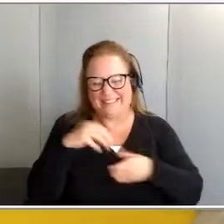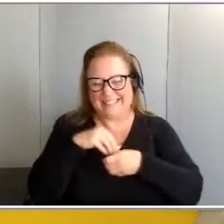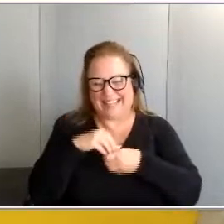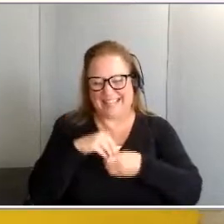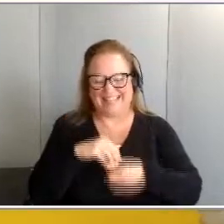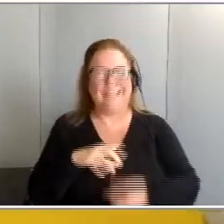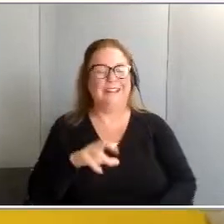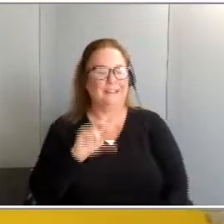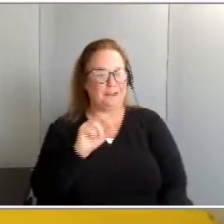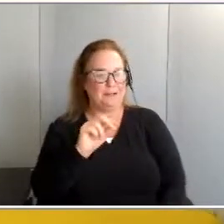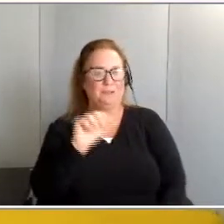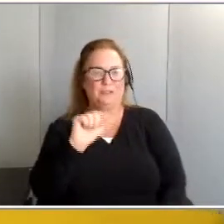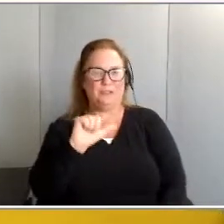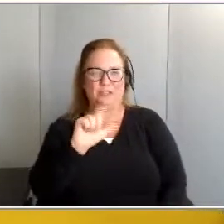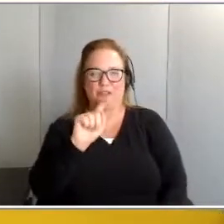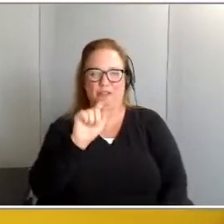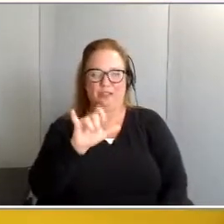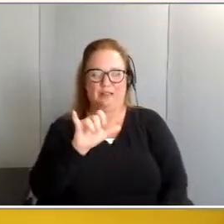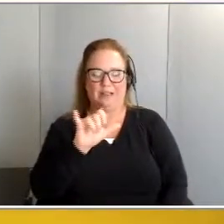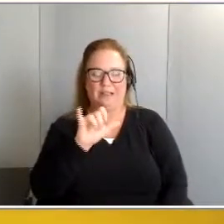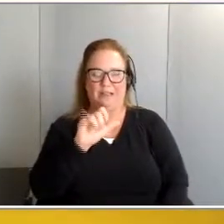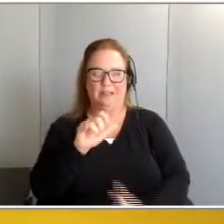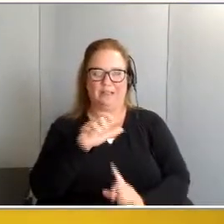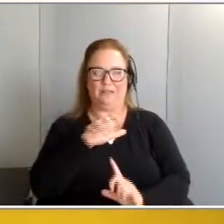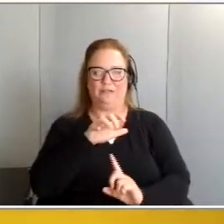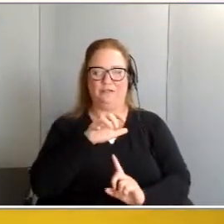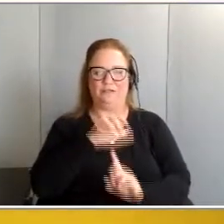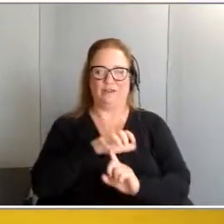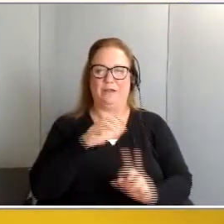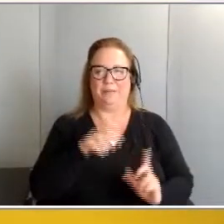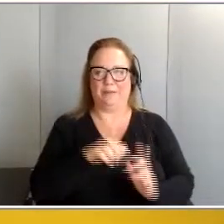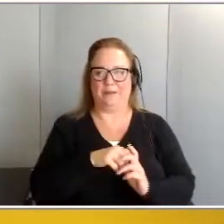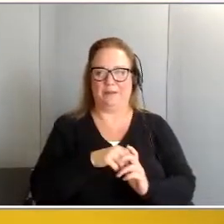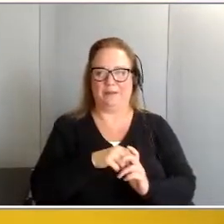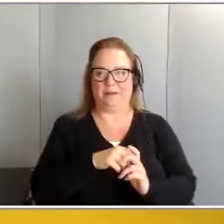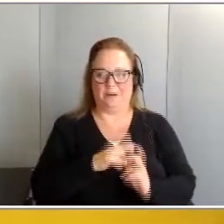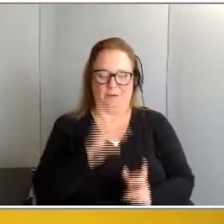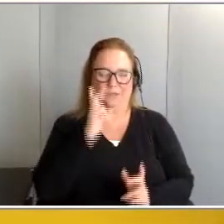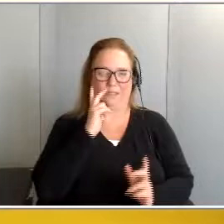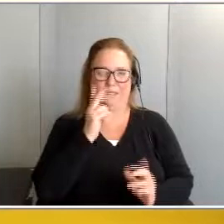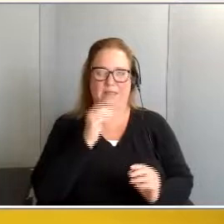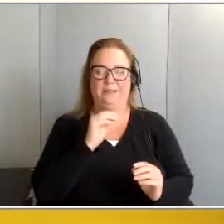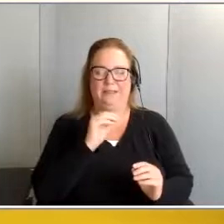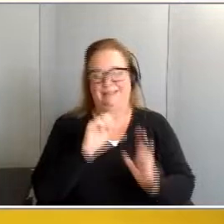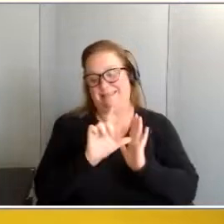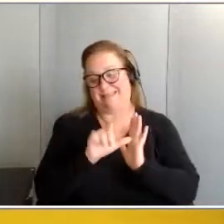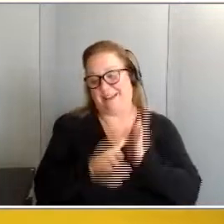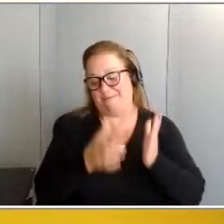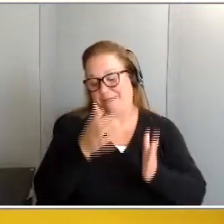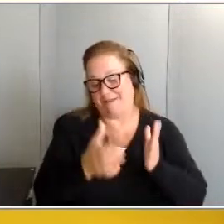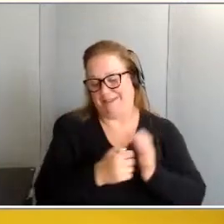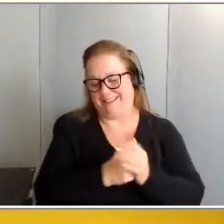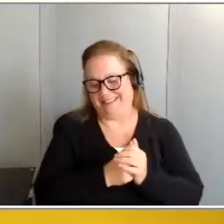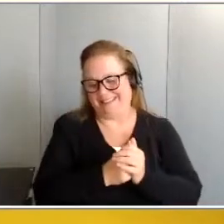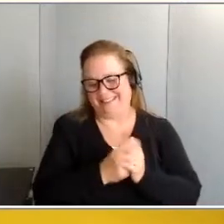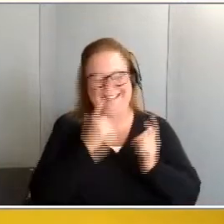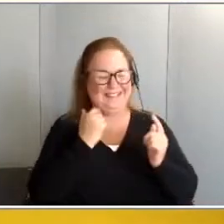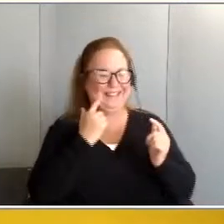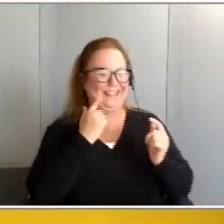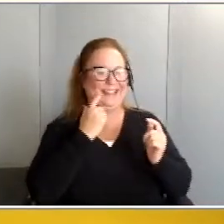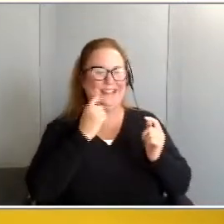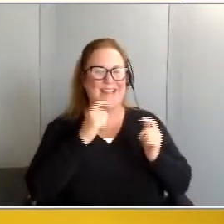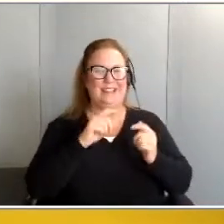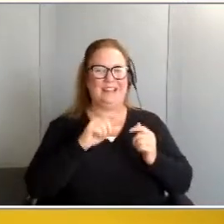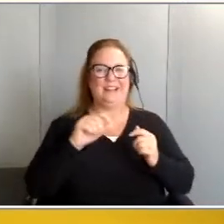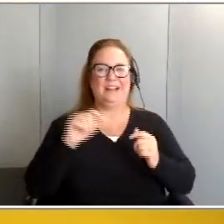when you ring that buzzer or All ring right. that bell. Well, maybe we'll see some moves later. Walt, thank you. Mila, thank you as well. You're working. We'll let you get back to